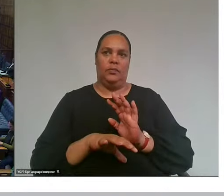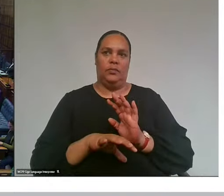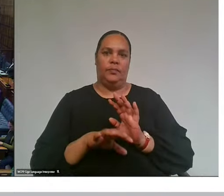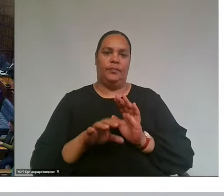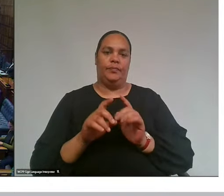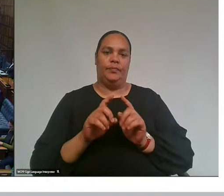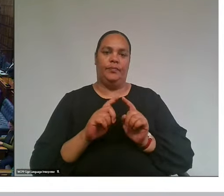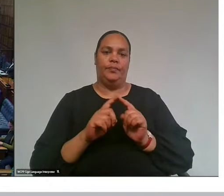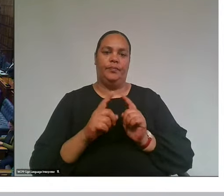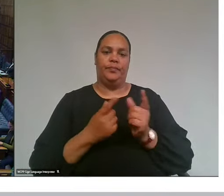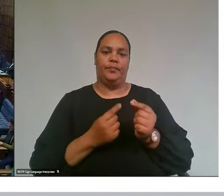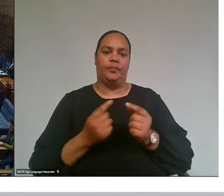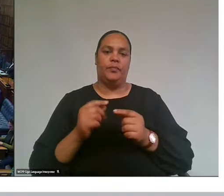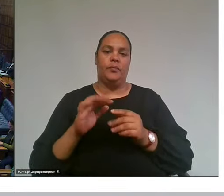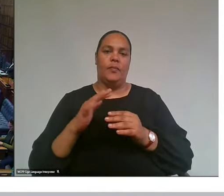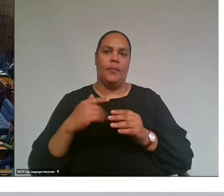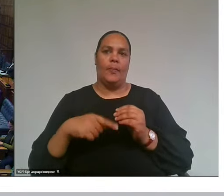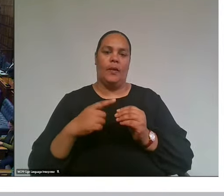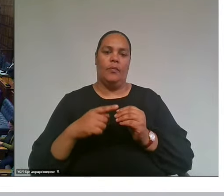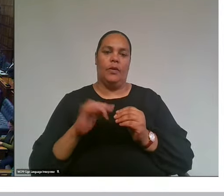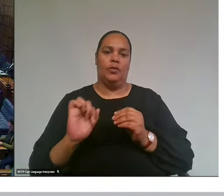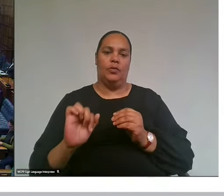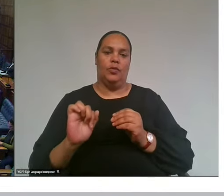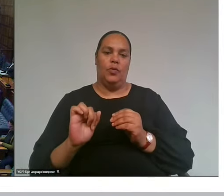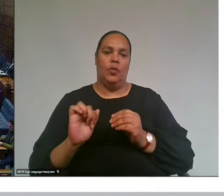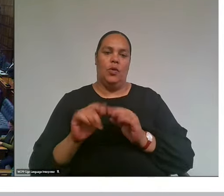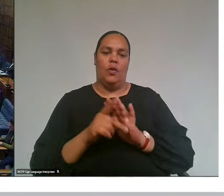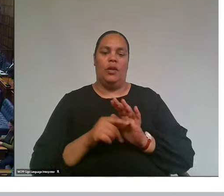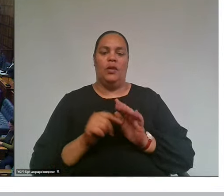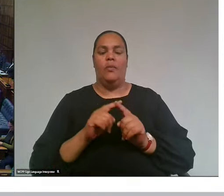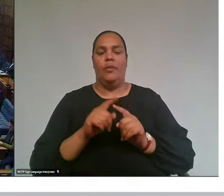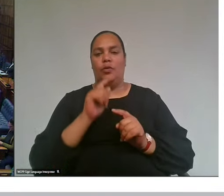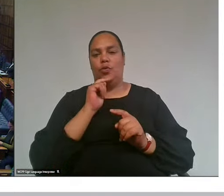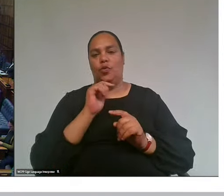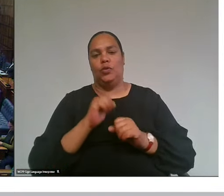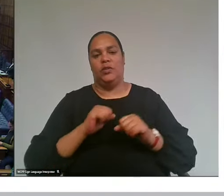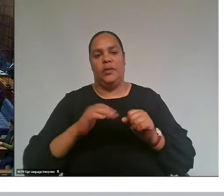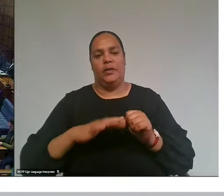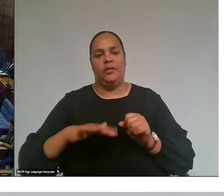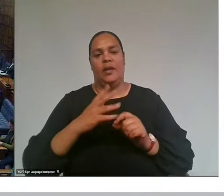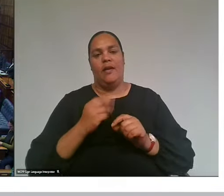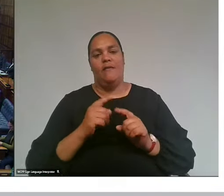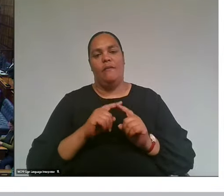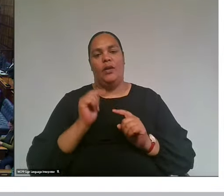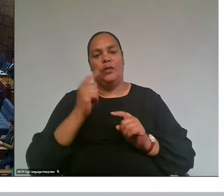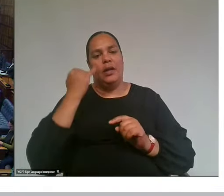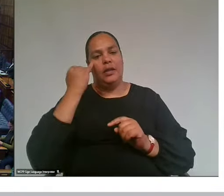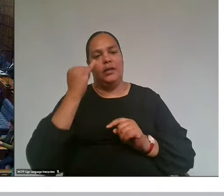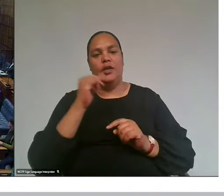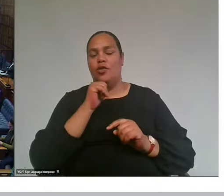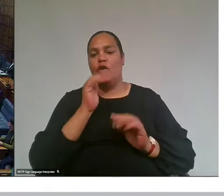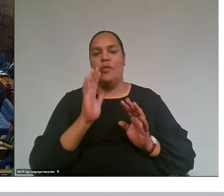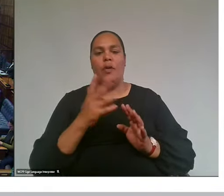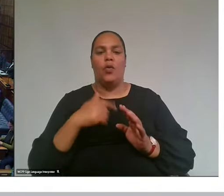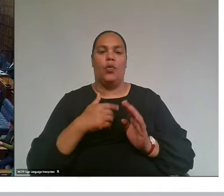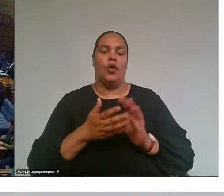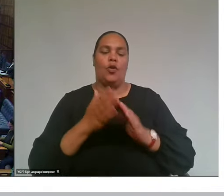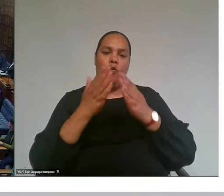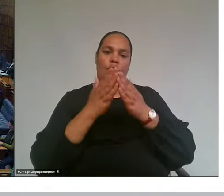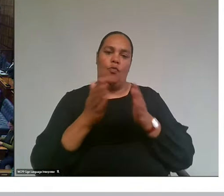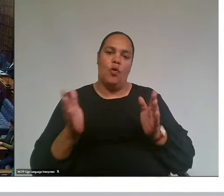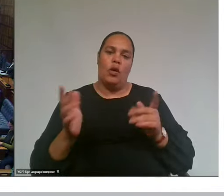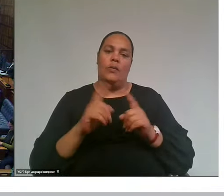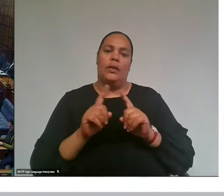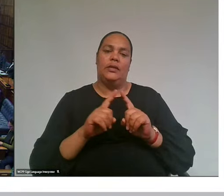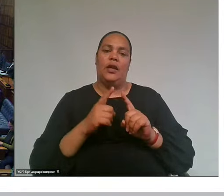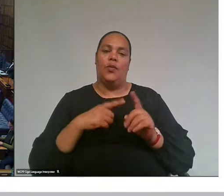the filter across those three essentially the spal and the idea would be not only that we go broad but that we